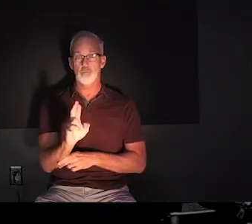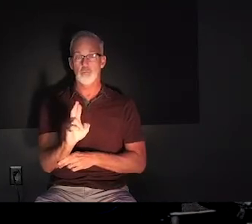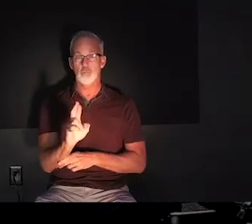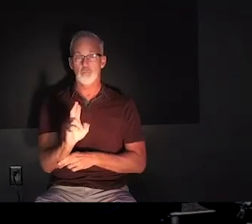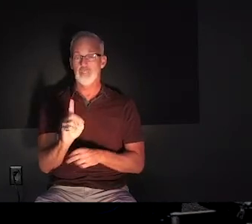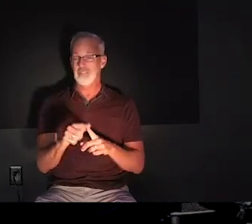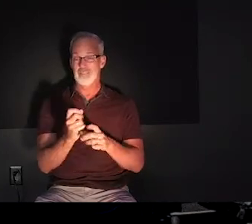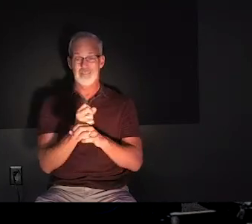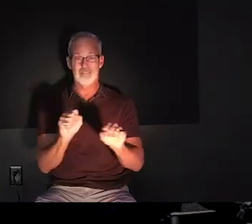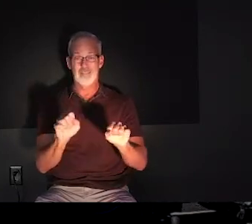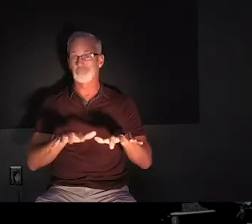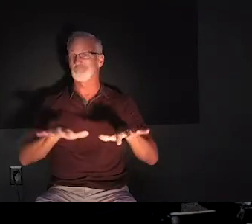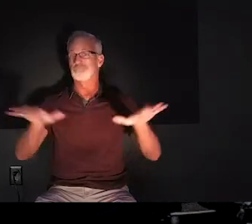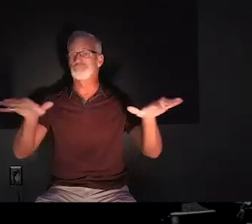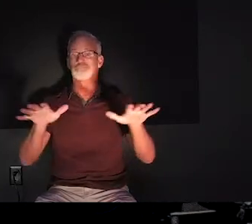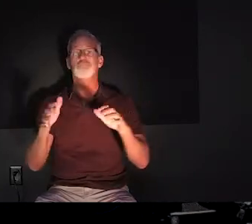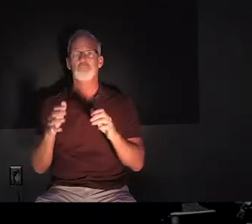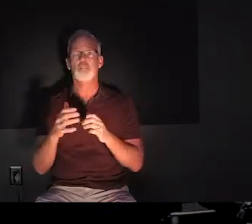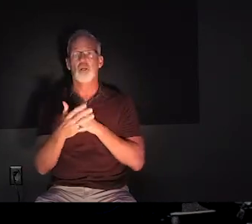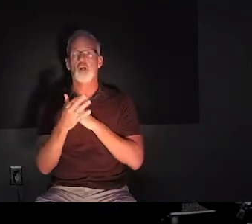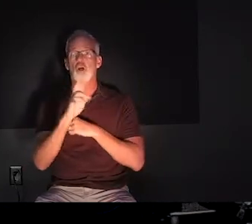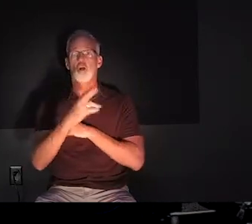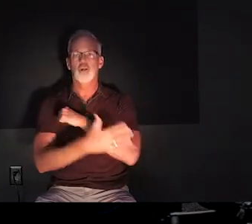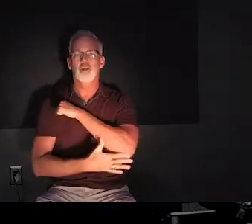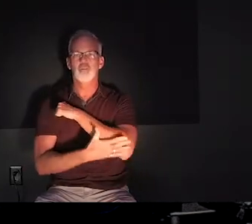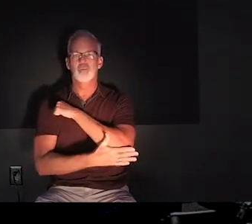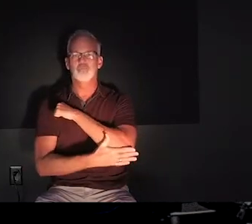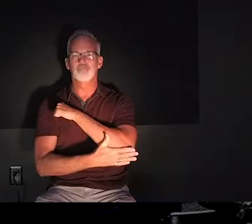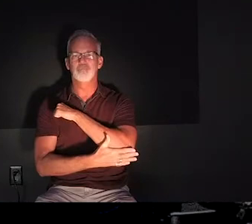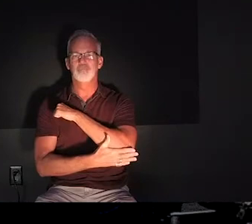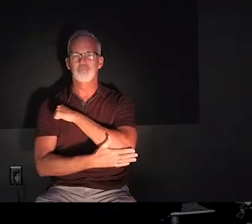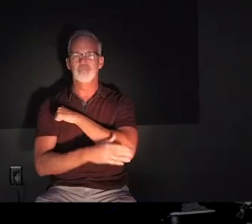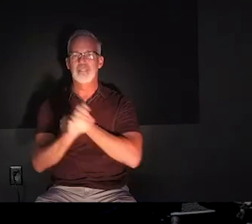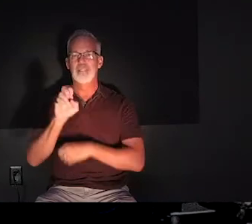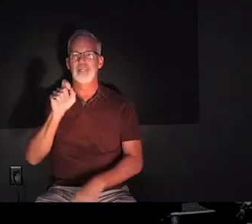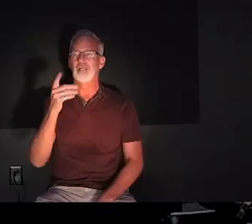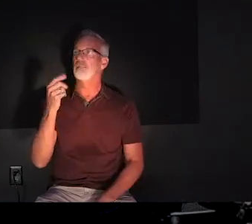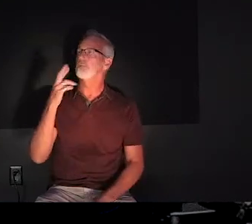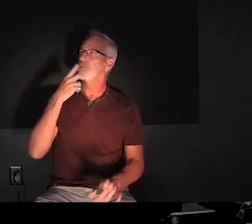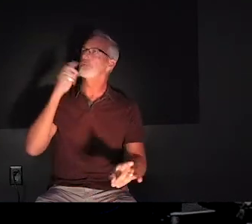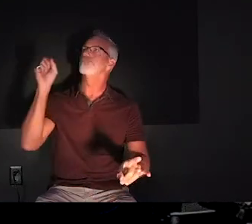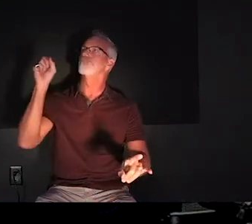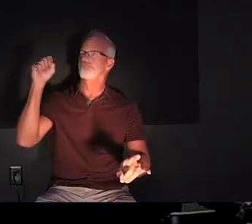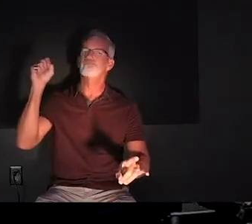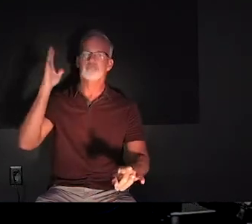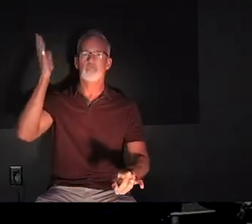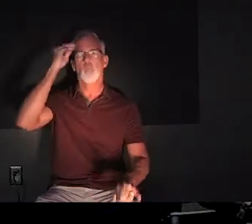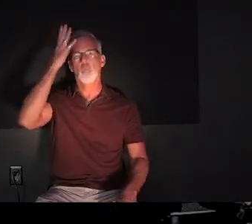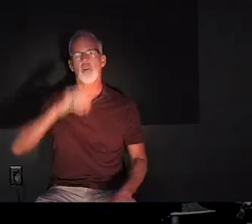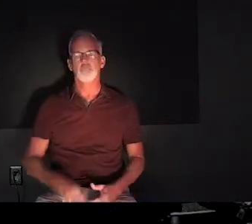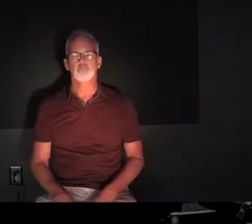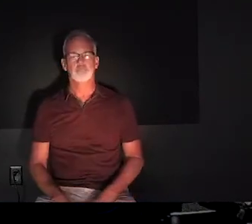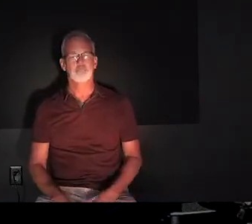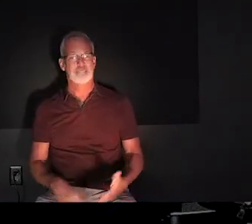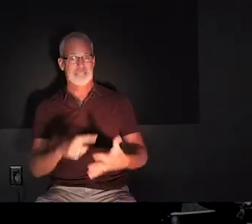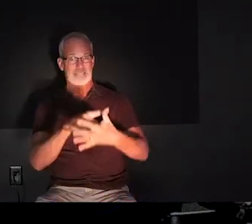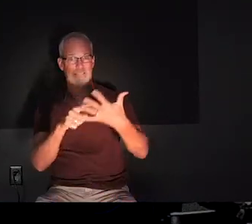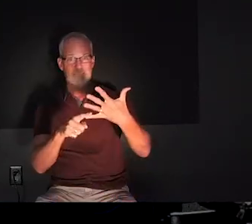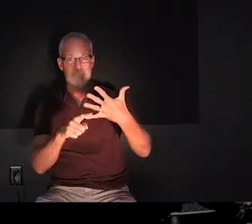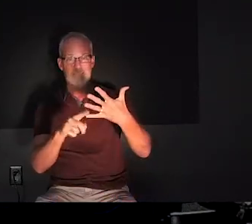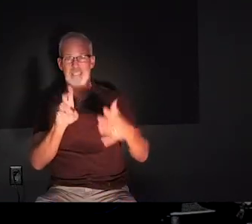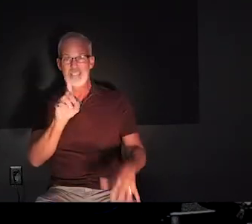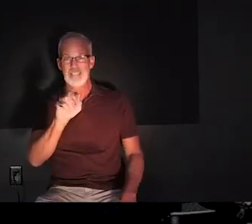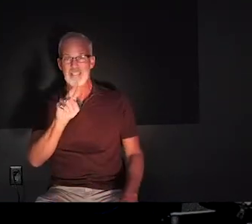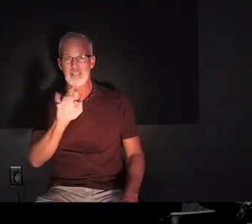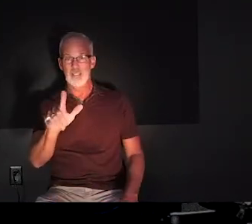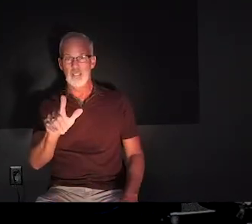to save the people. Esther went and put the yes on the table. What about Daniel?